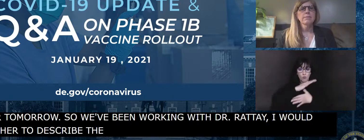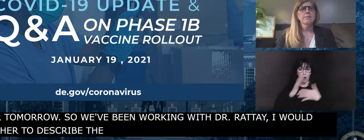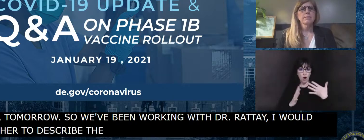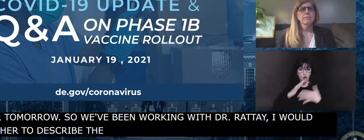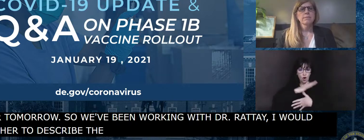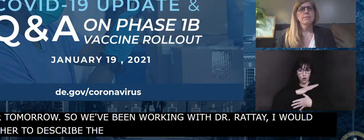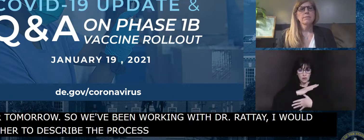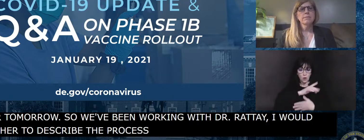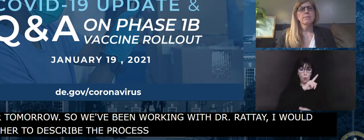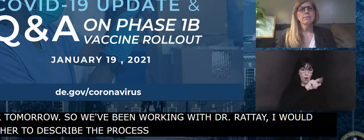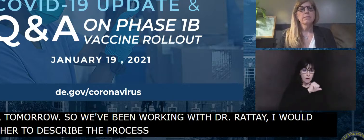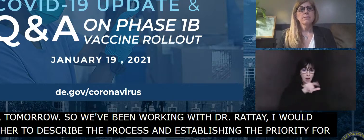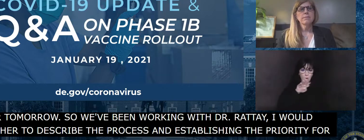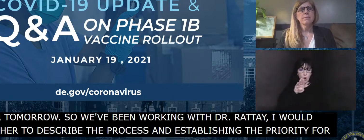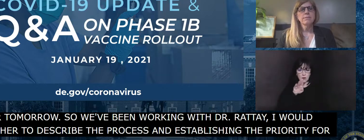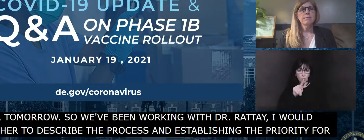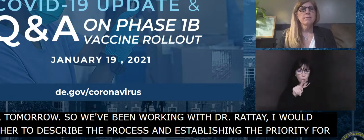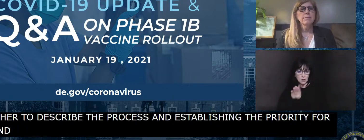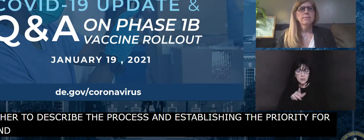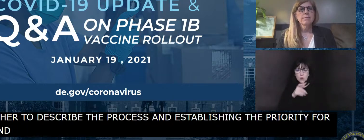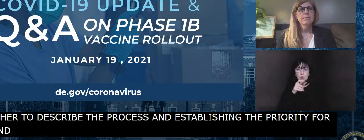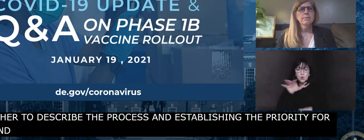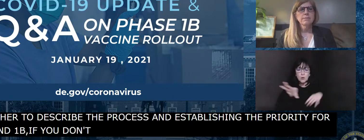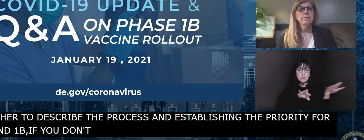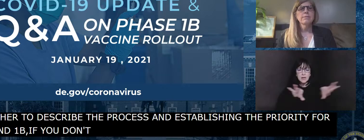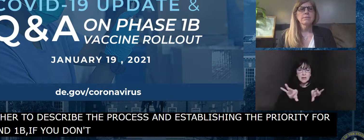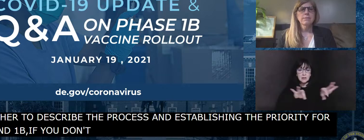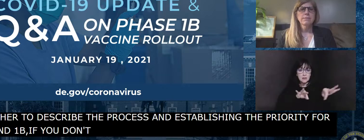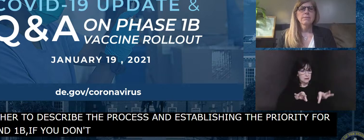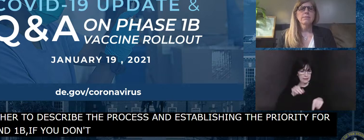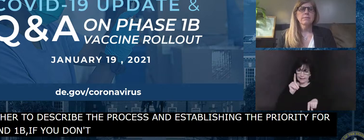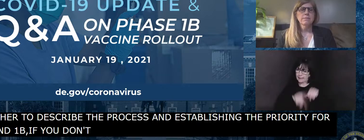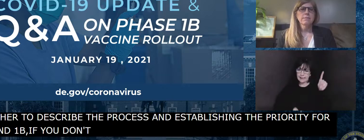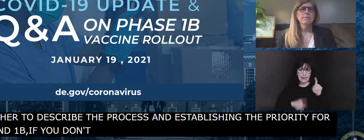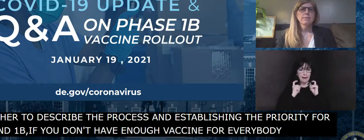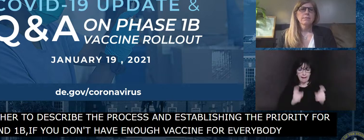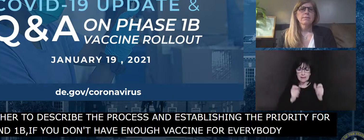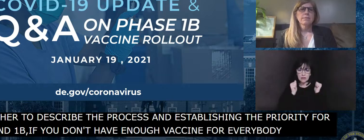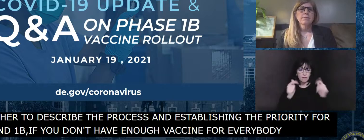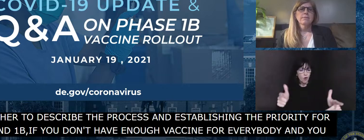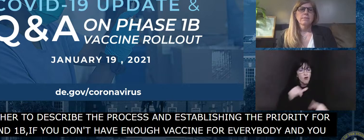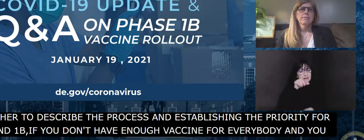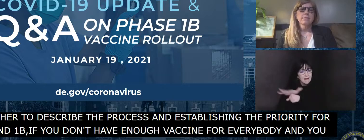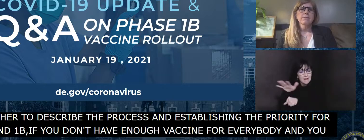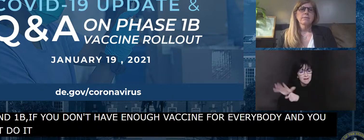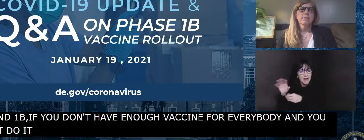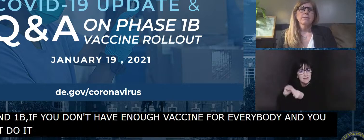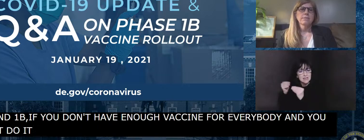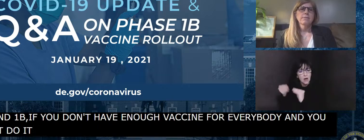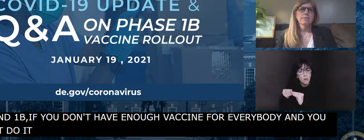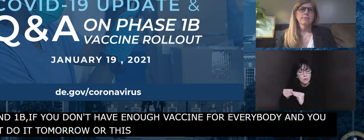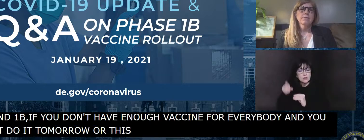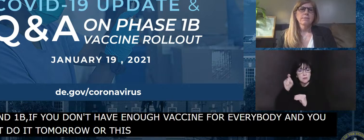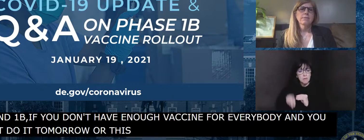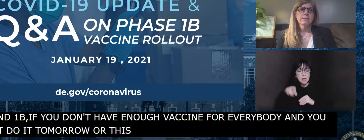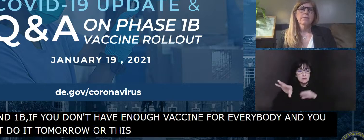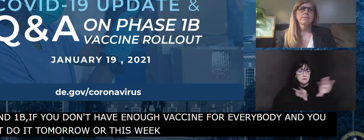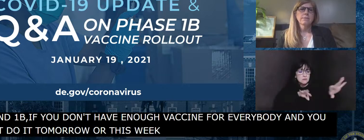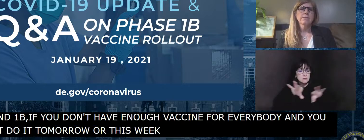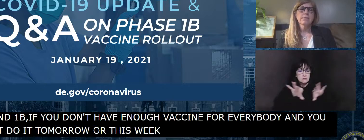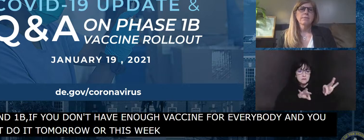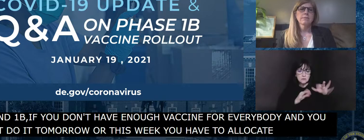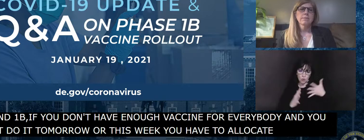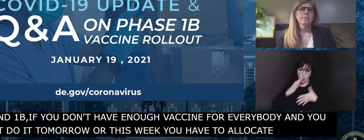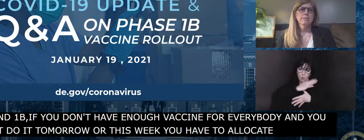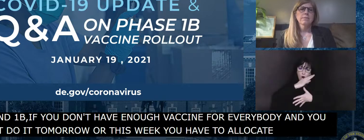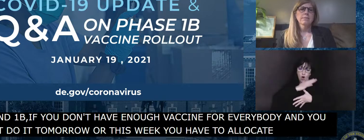it's basically when you don't have enough vaccine for everybody and you can't do it tomorrow or this week, you've got to allocate it based on priority. And